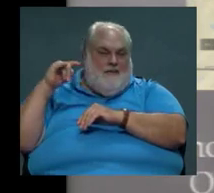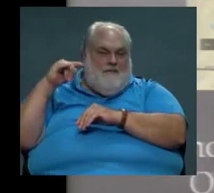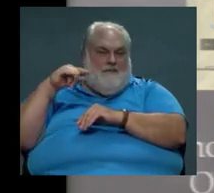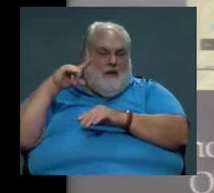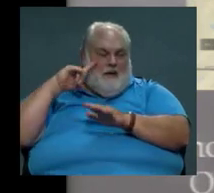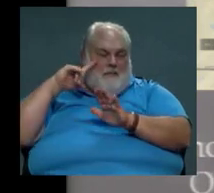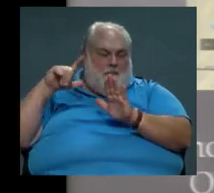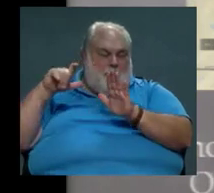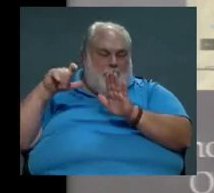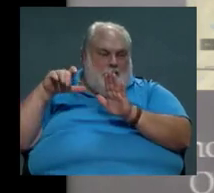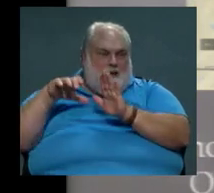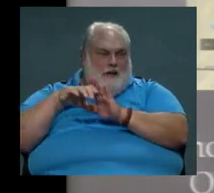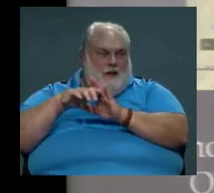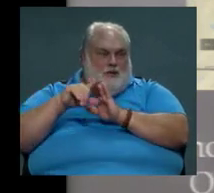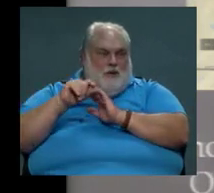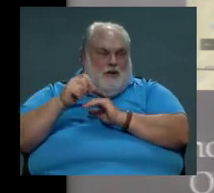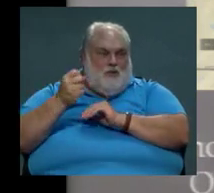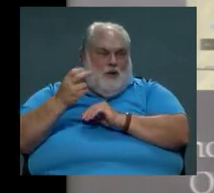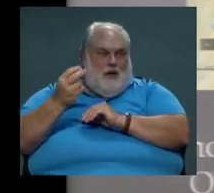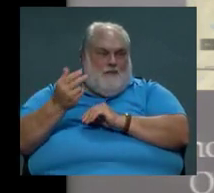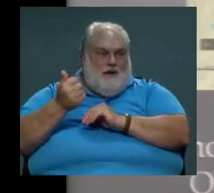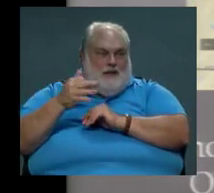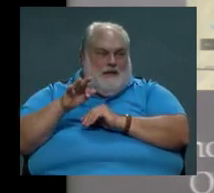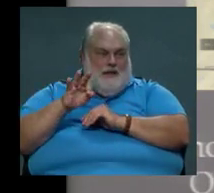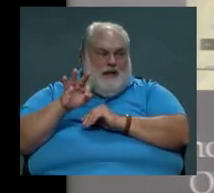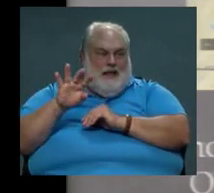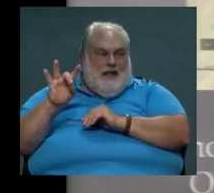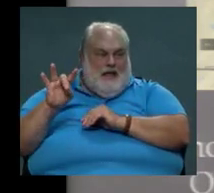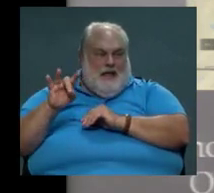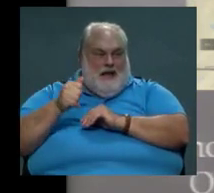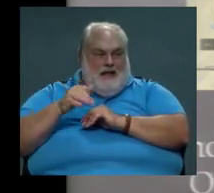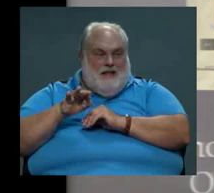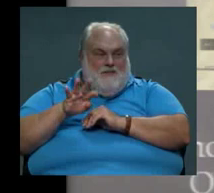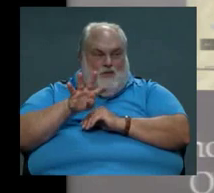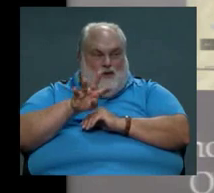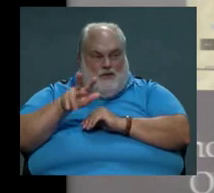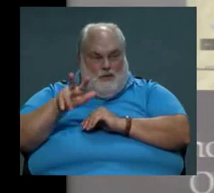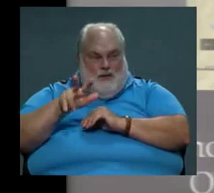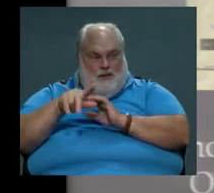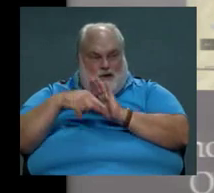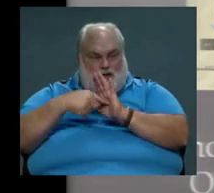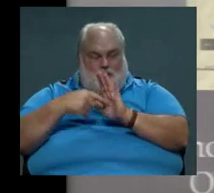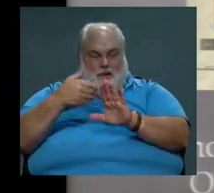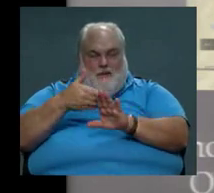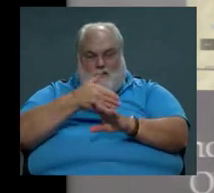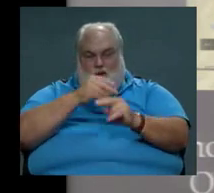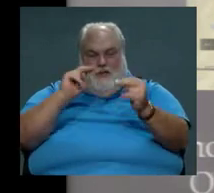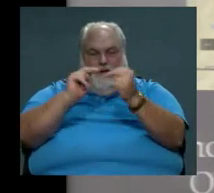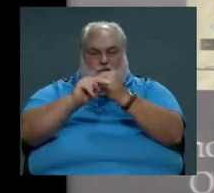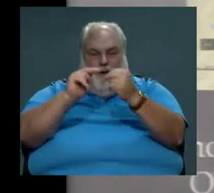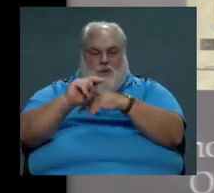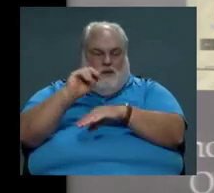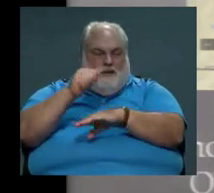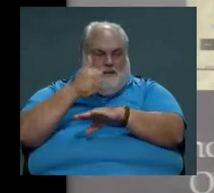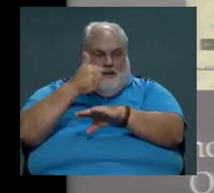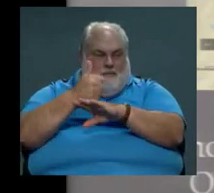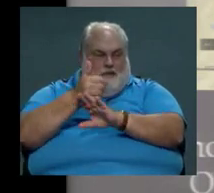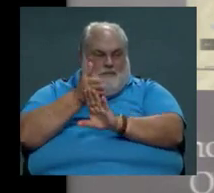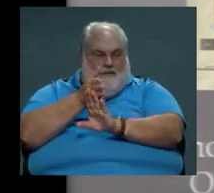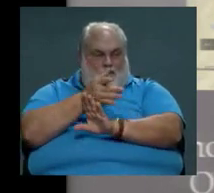2012, 1998, 1943 aerials that show you before any freeways were installed in the